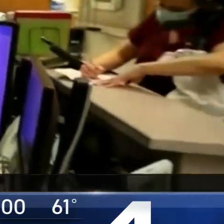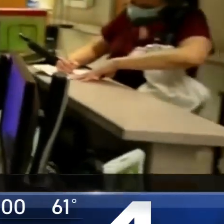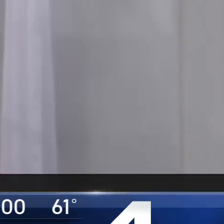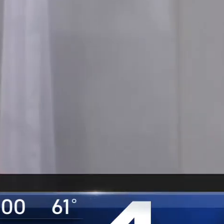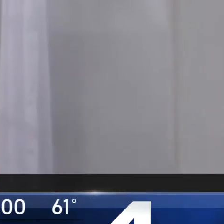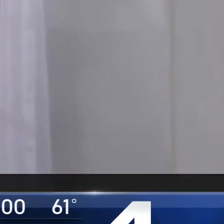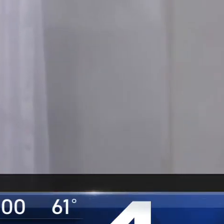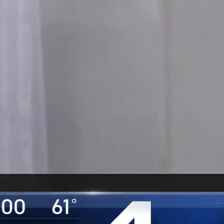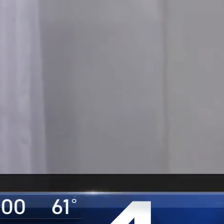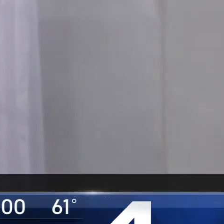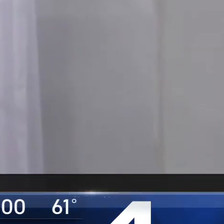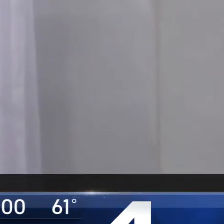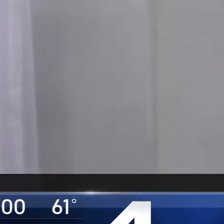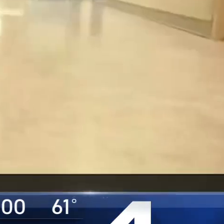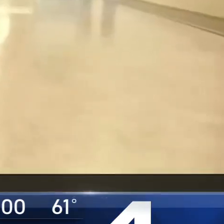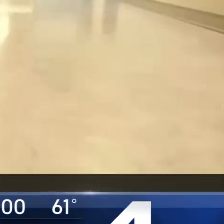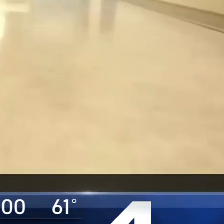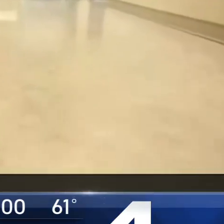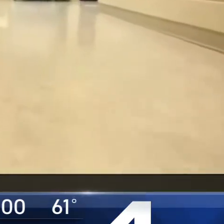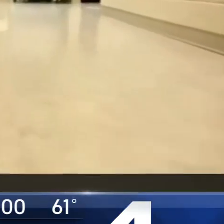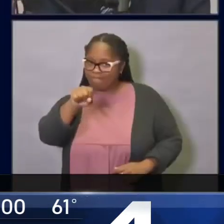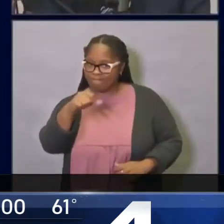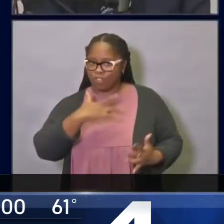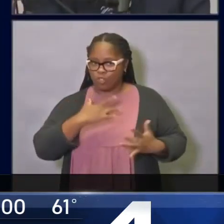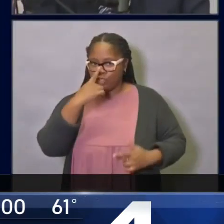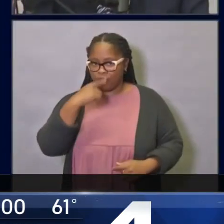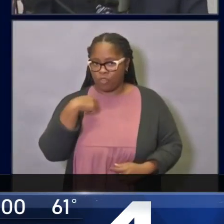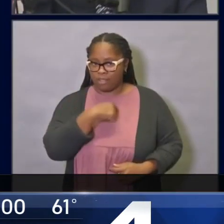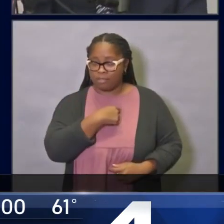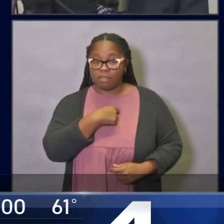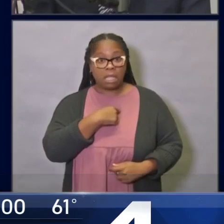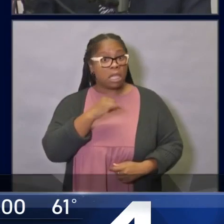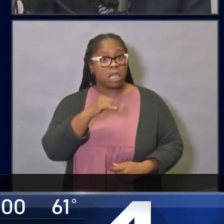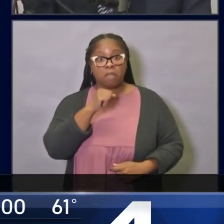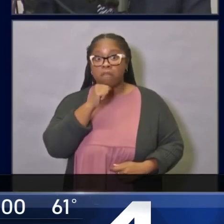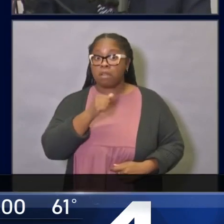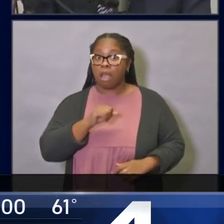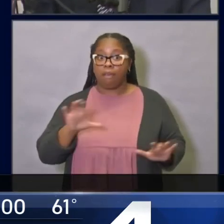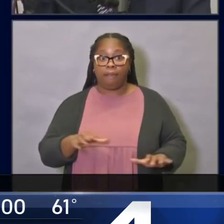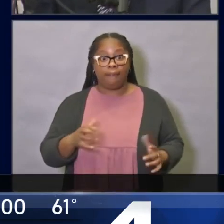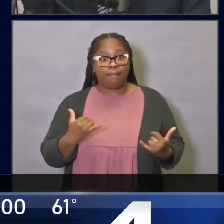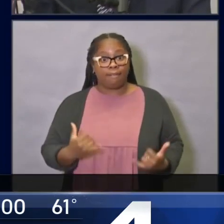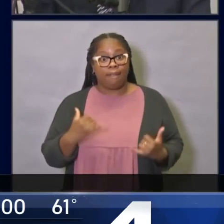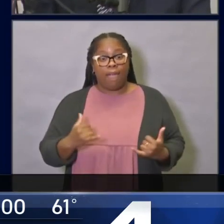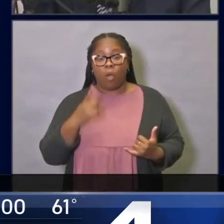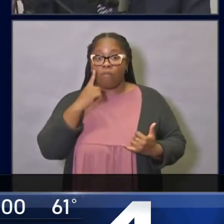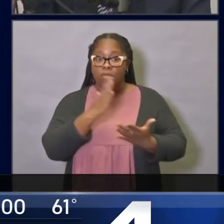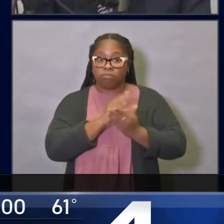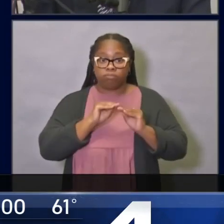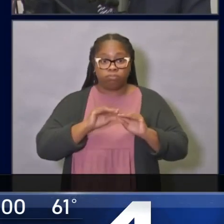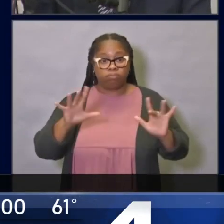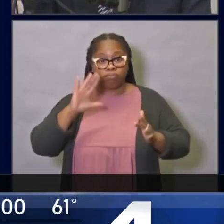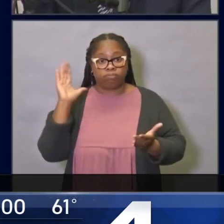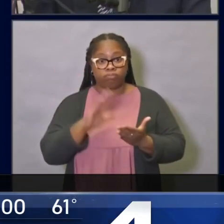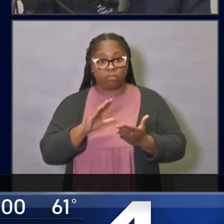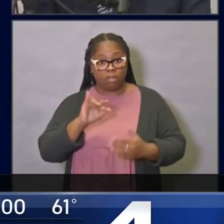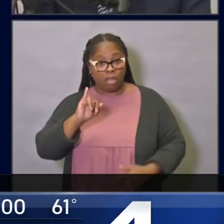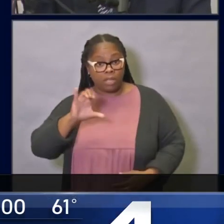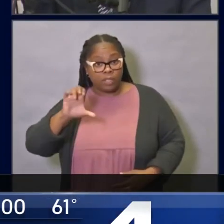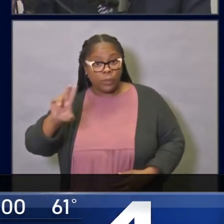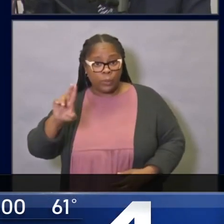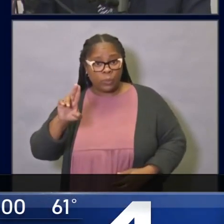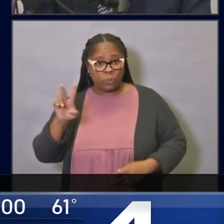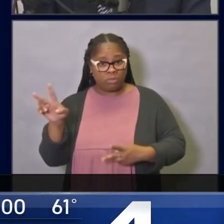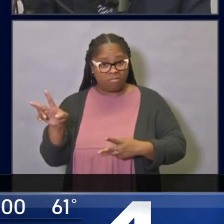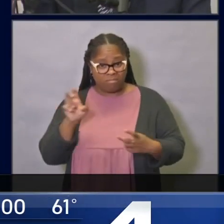our intensive care capacity before Christmas. Without rapid action to stop the spread of COVID, demand for ICUs will outstrip